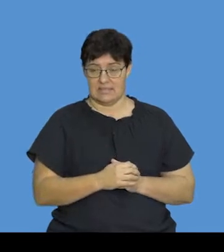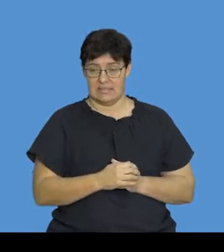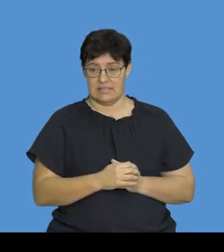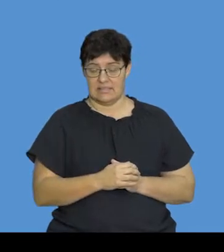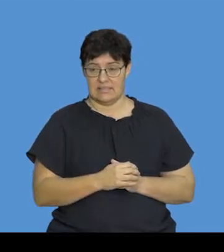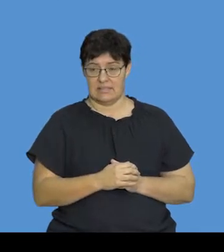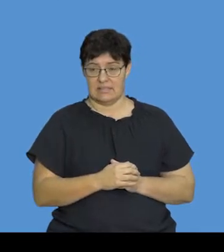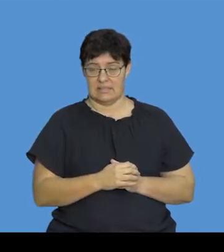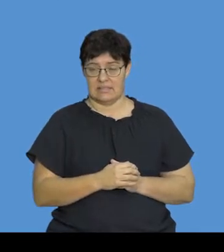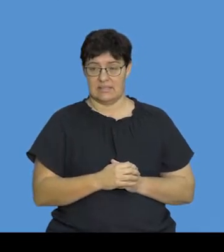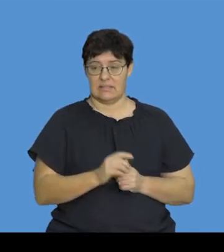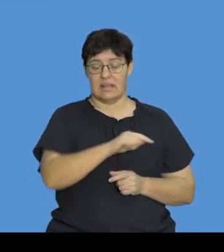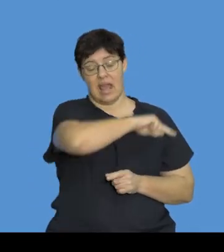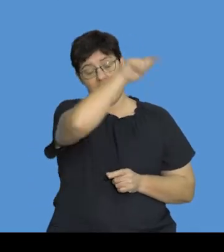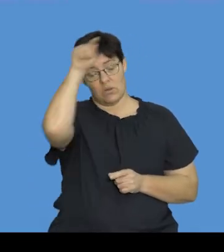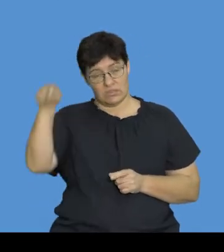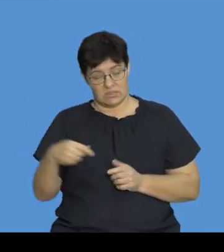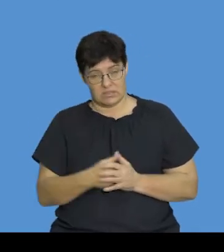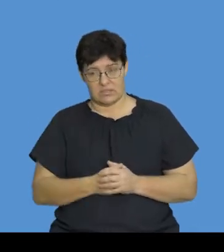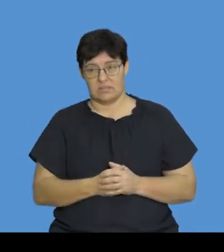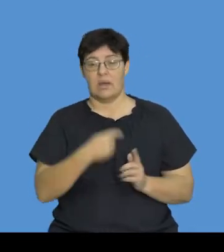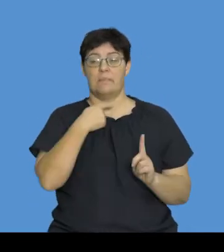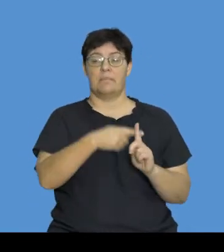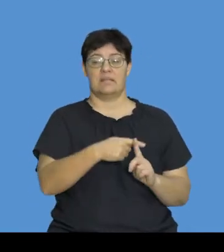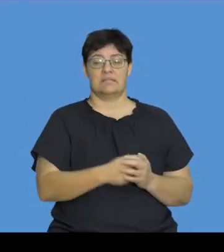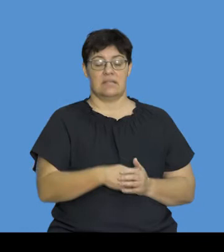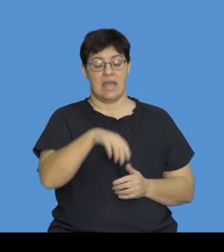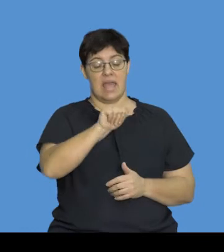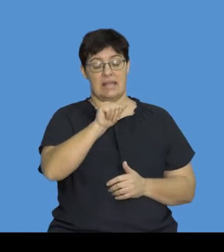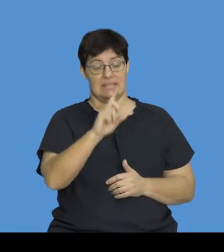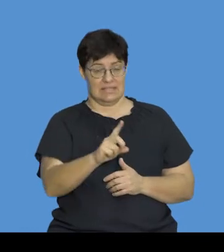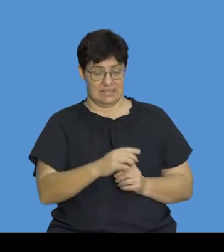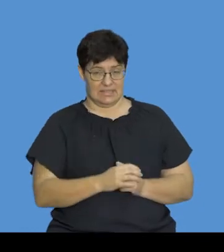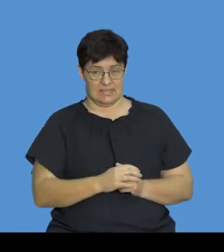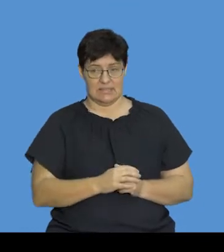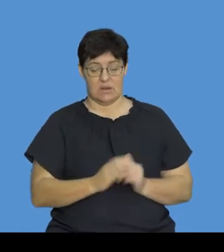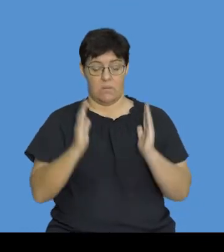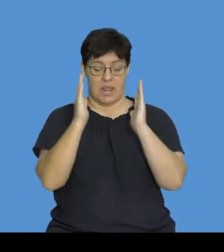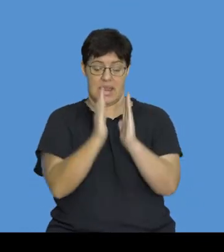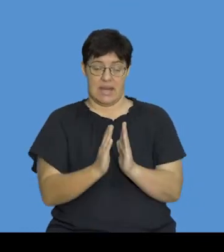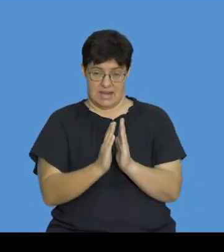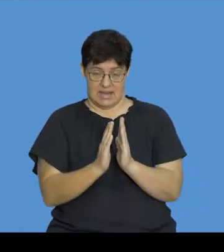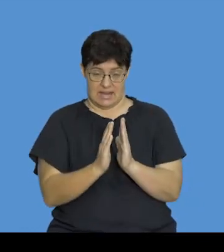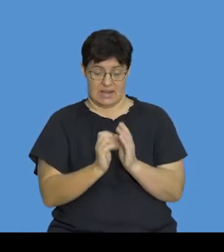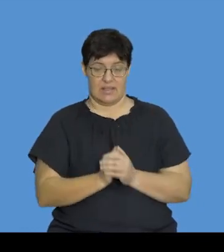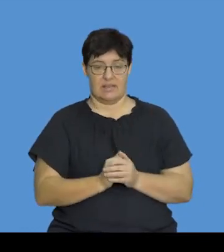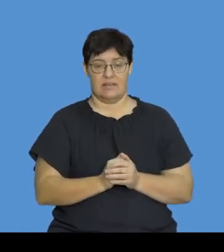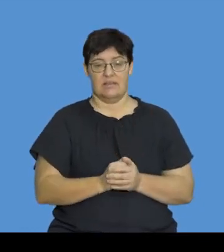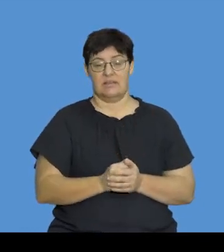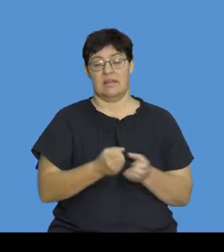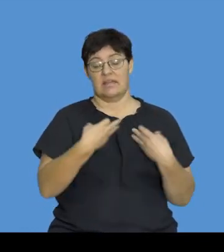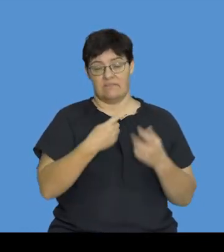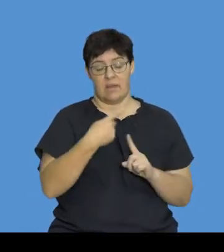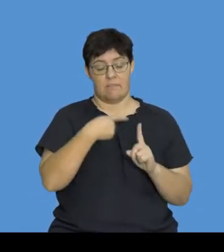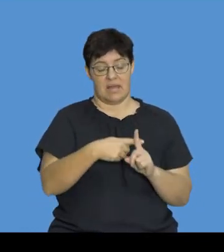multiply the outers, it will give me plus AD. I multiply the inners, it will give